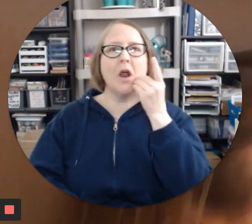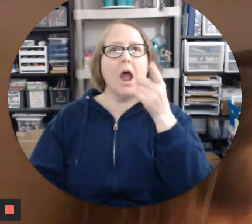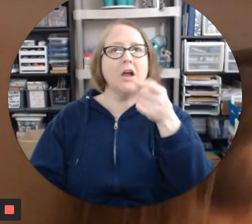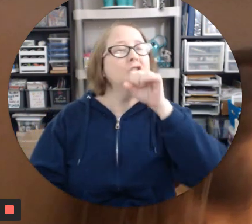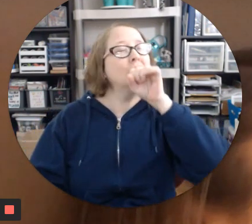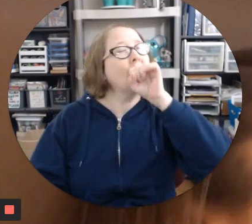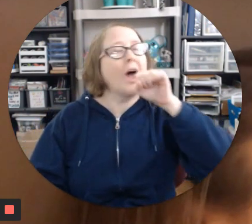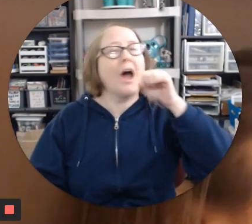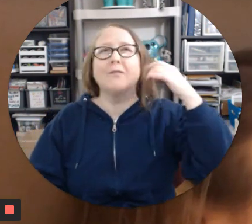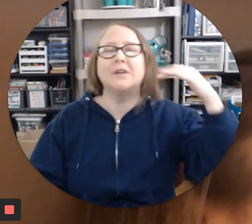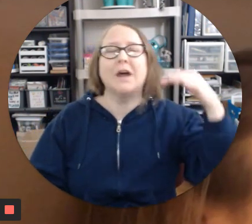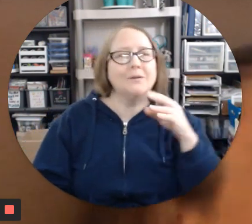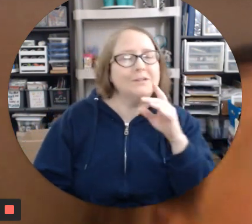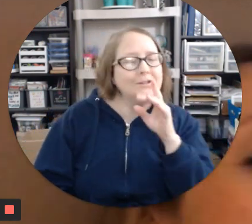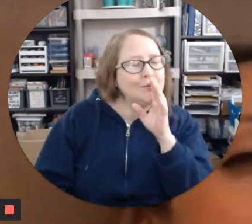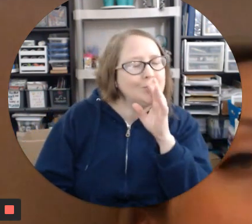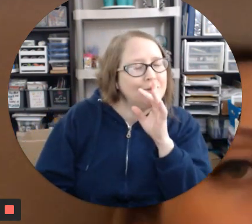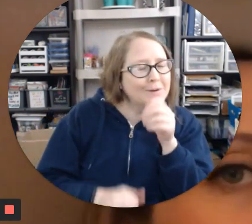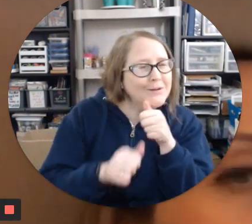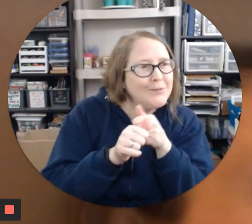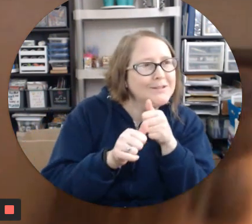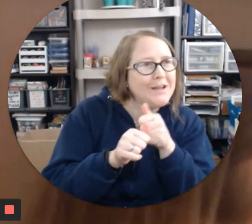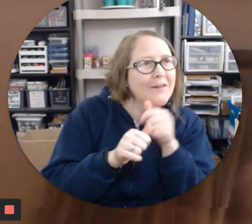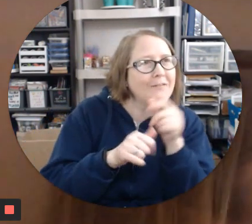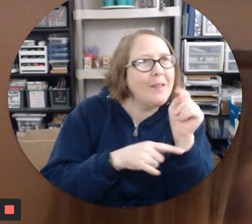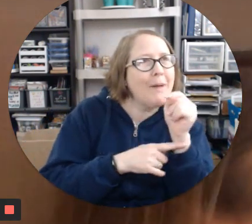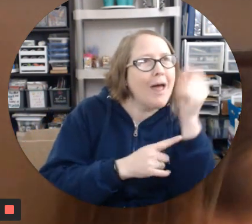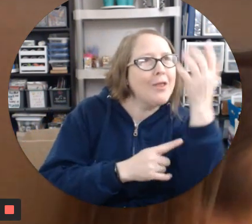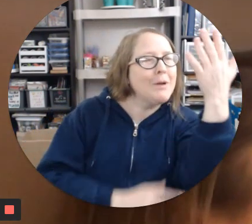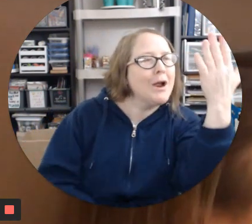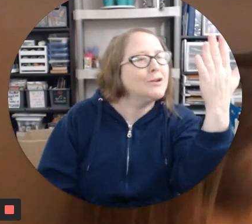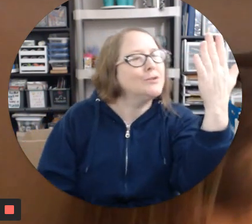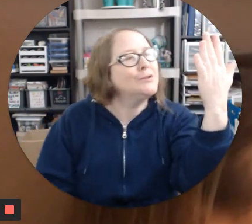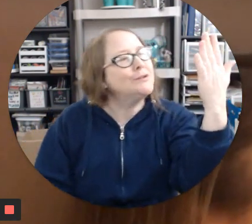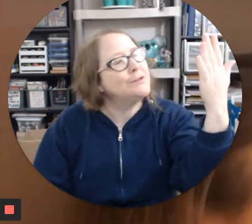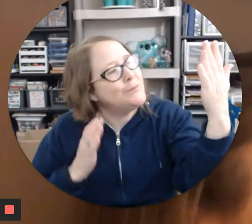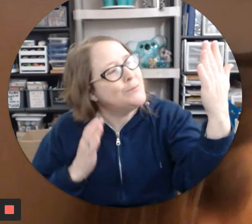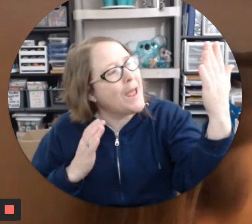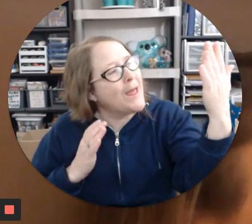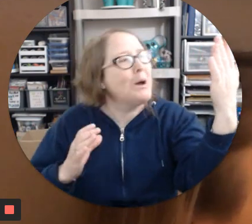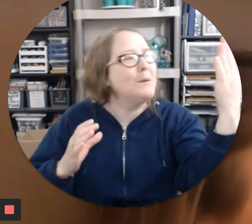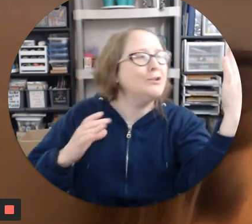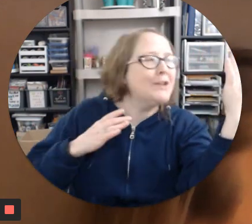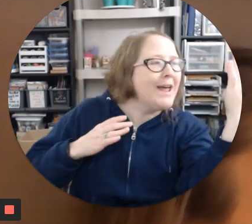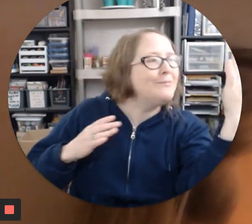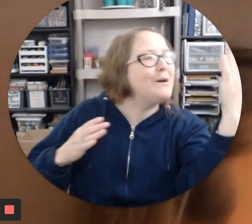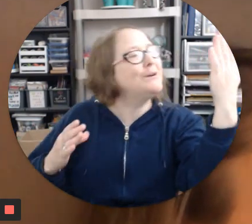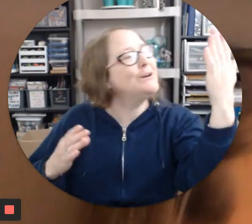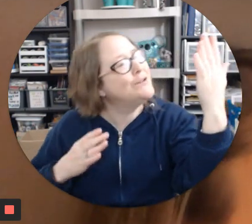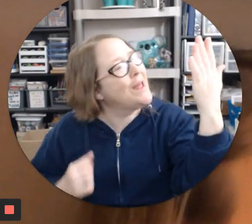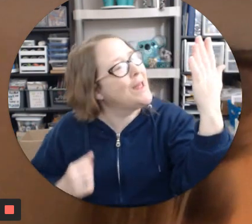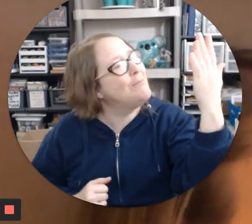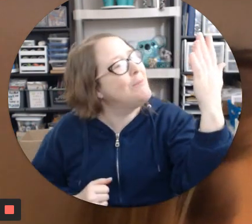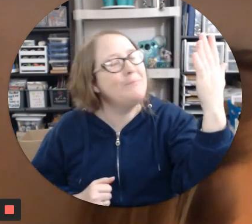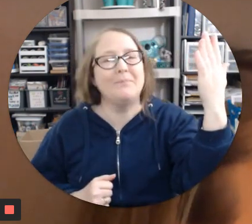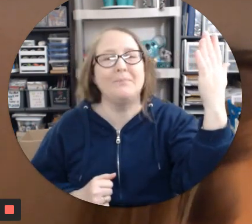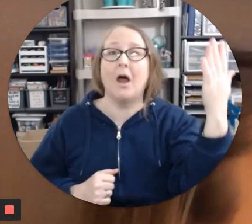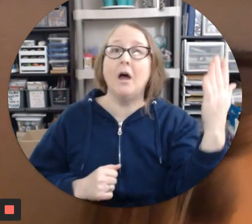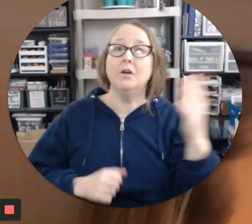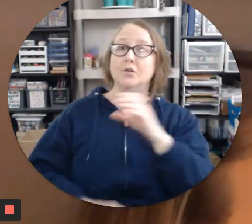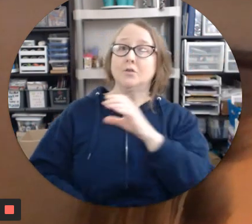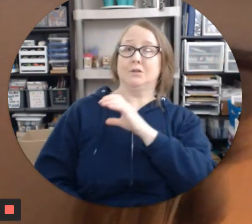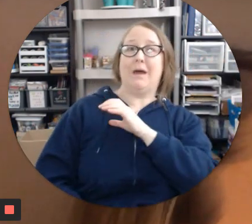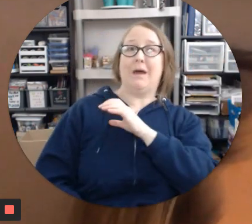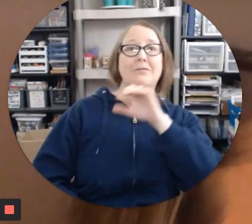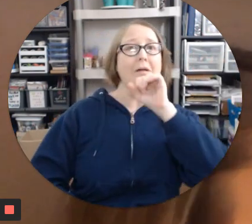when she whispered it to herself in the bathroom mirror. Chrysanthemum, chrysanthemum, chrysanthemum. Chrysanthemum